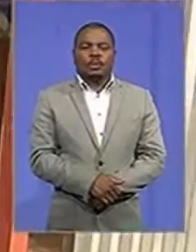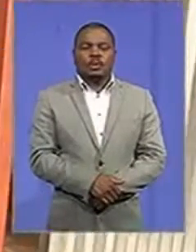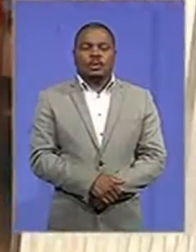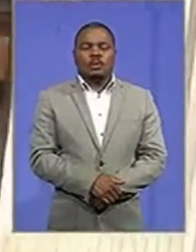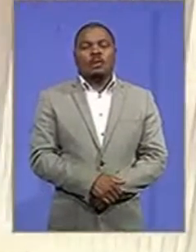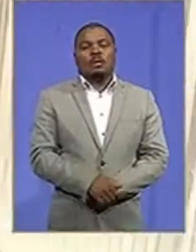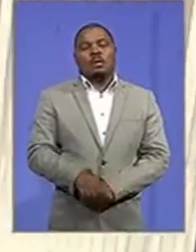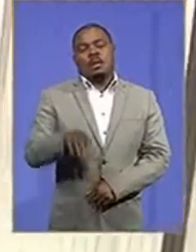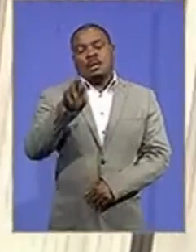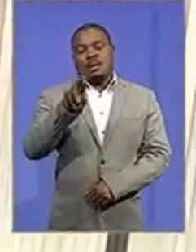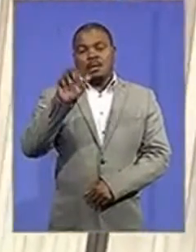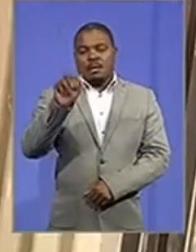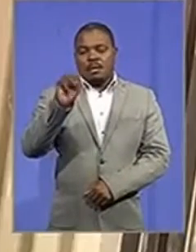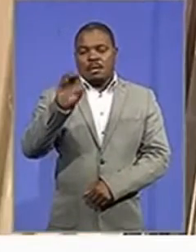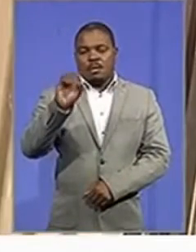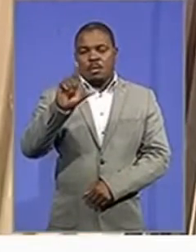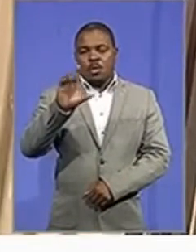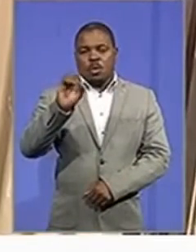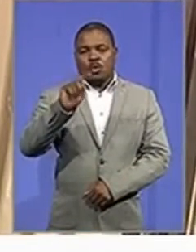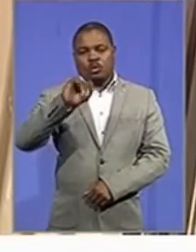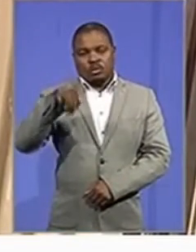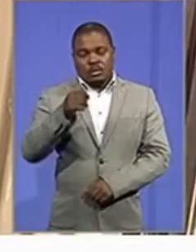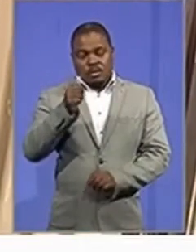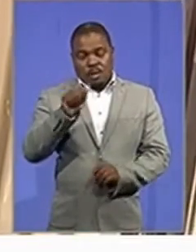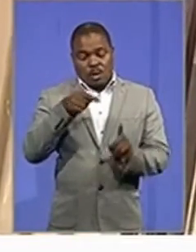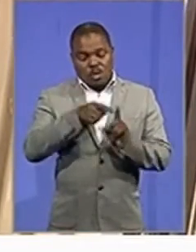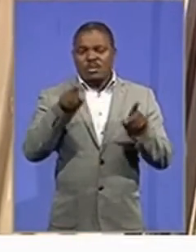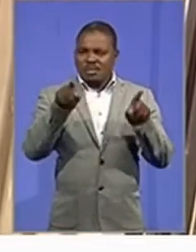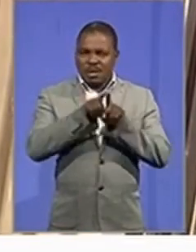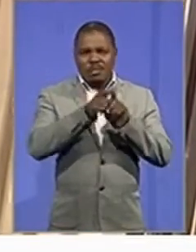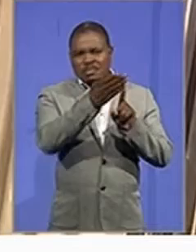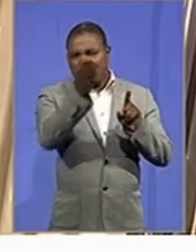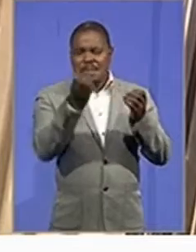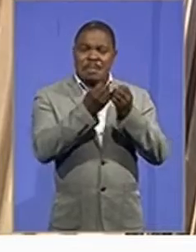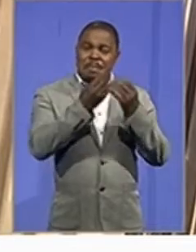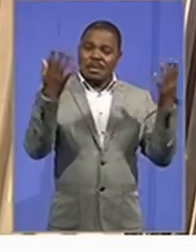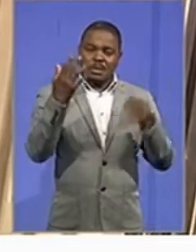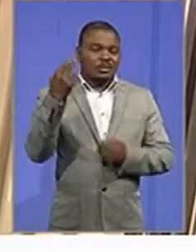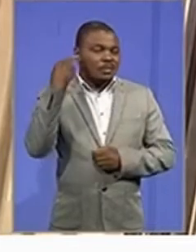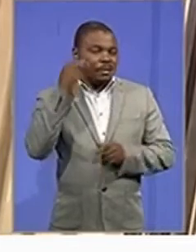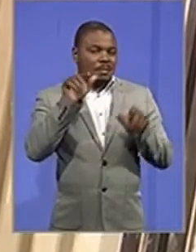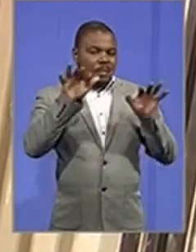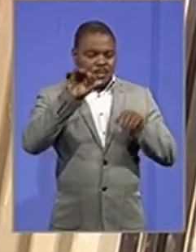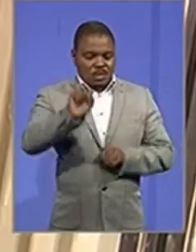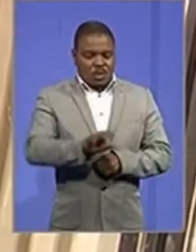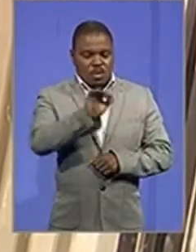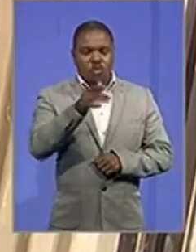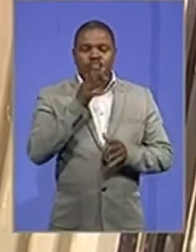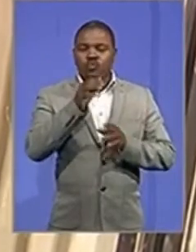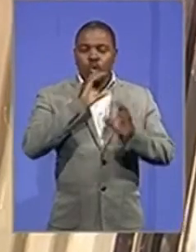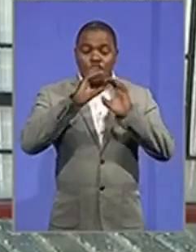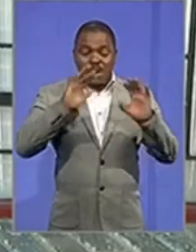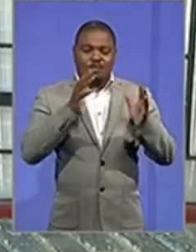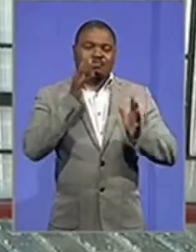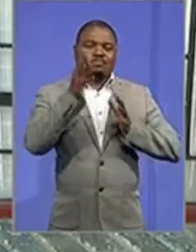Lazarus Ramolocha ke mongwe wa dimilione tsa Maafrika Borwa ao a nang le bogole jwa puo le kutlo. O dirisa diatla tsa gagwe go ka